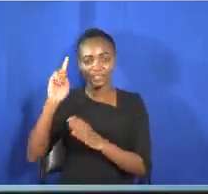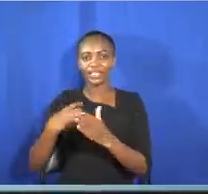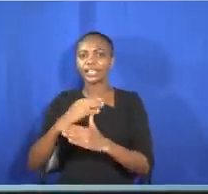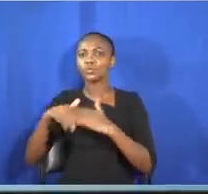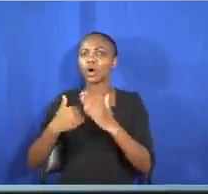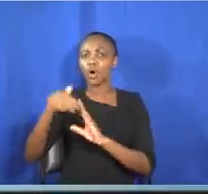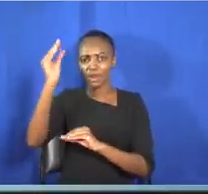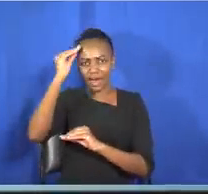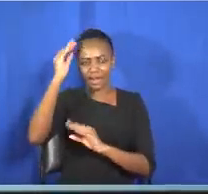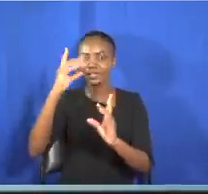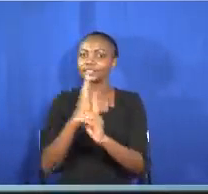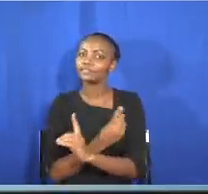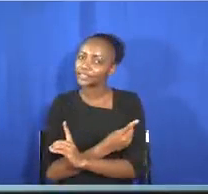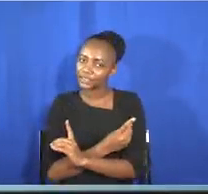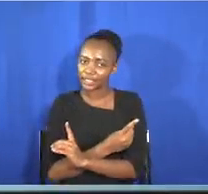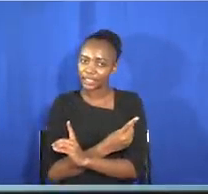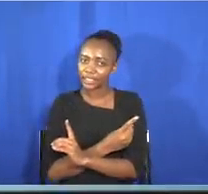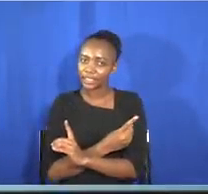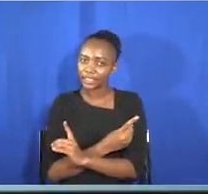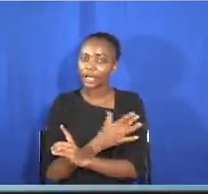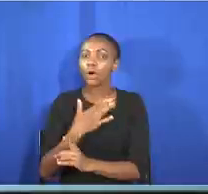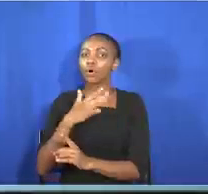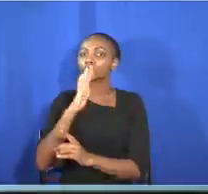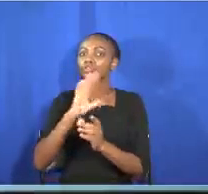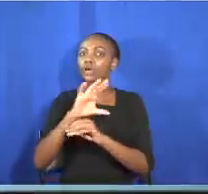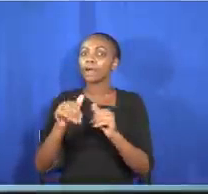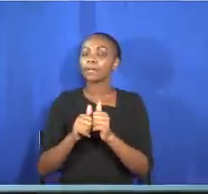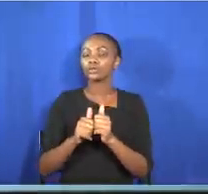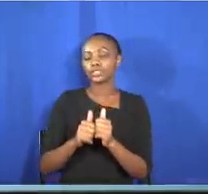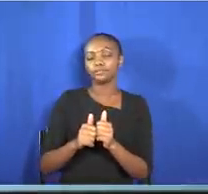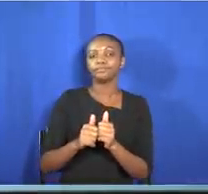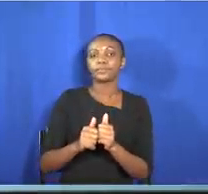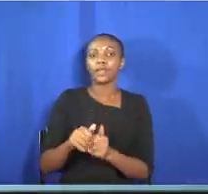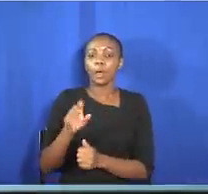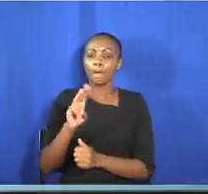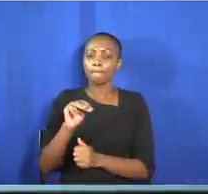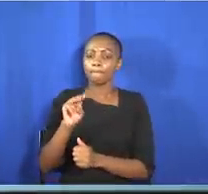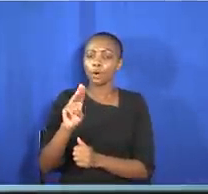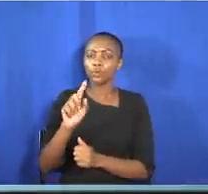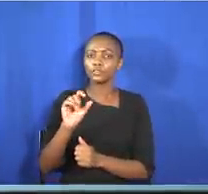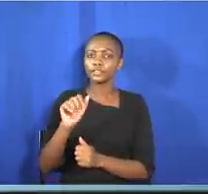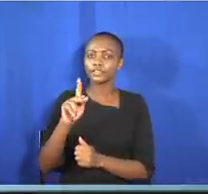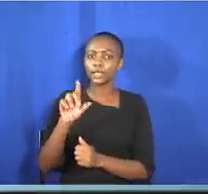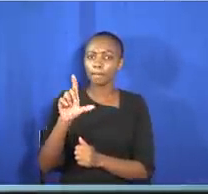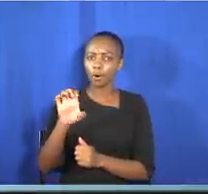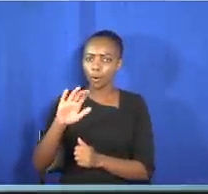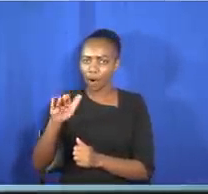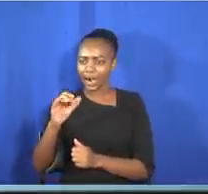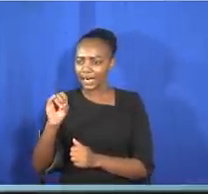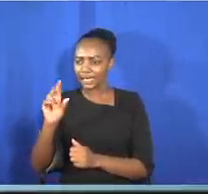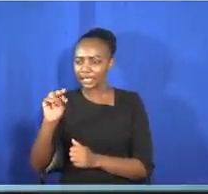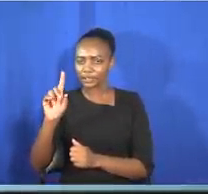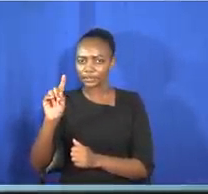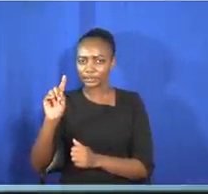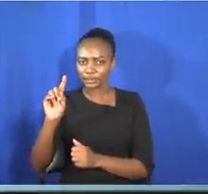different minds, and we all run differently. So here we are talking about the issue of multiple intelligences,